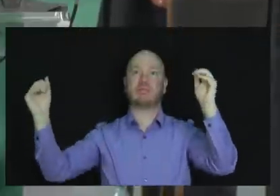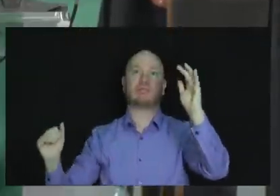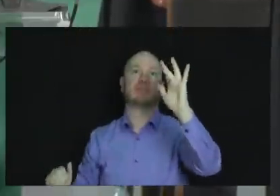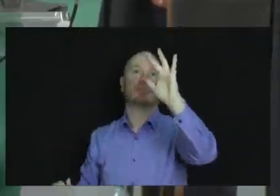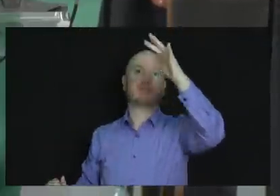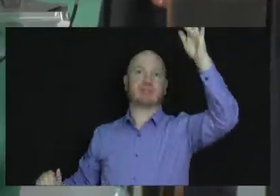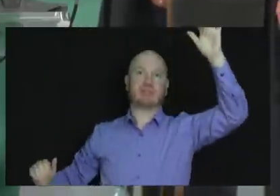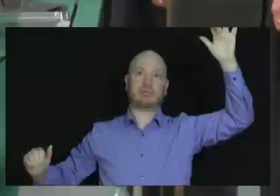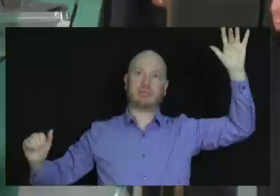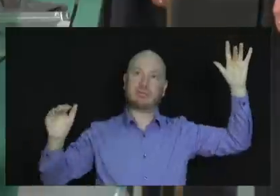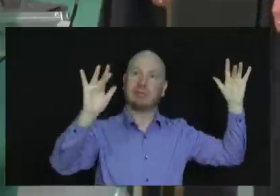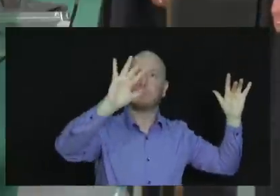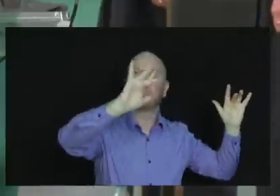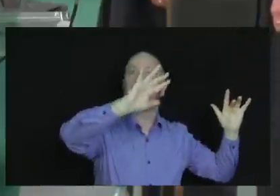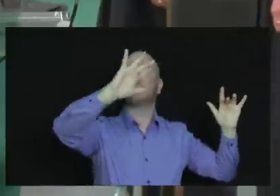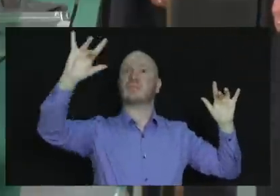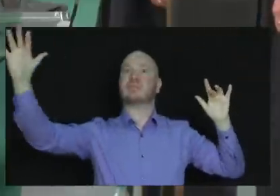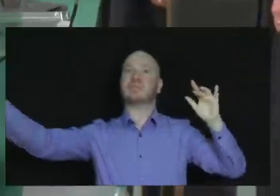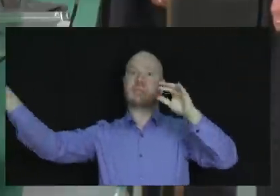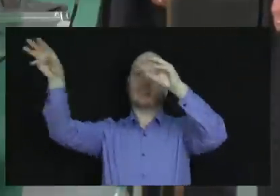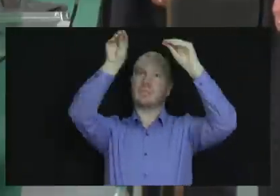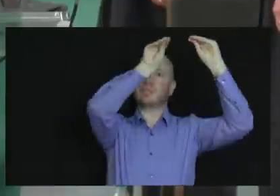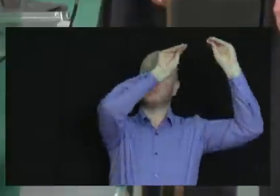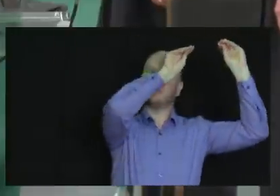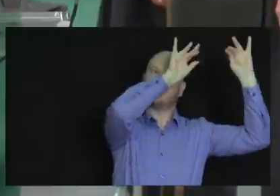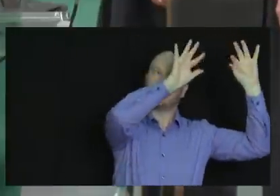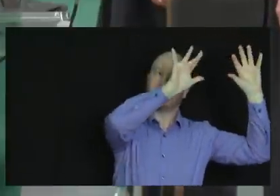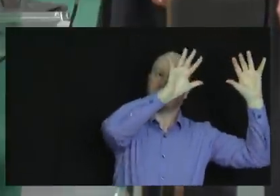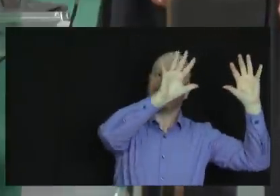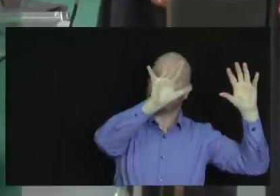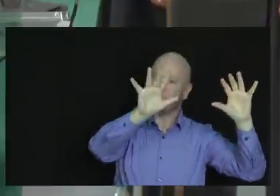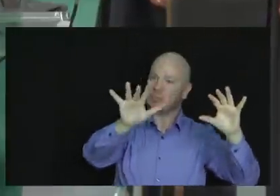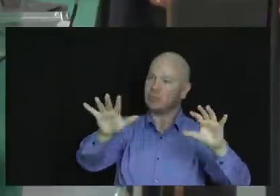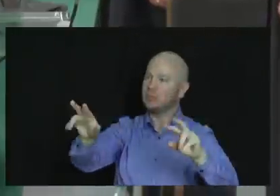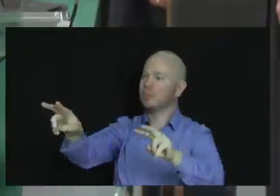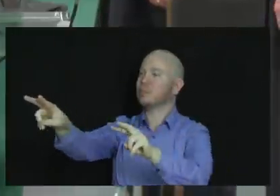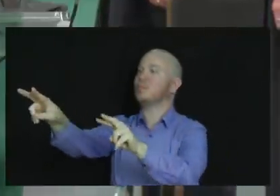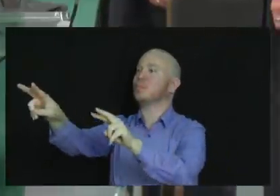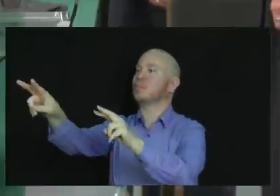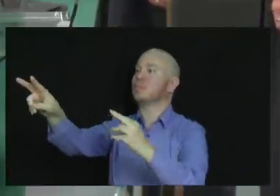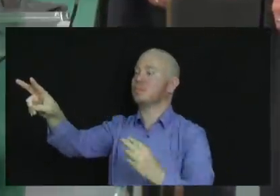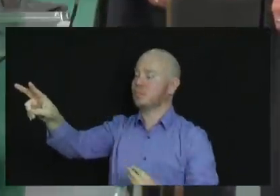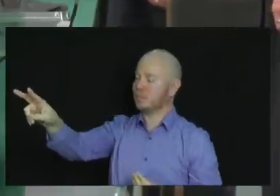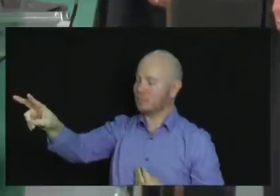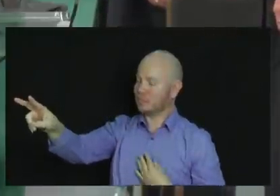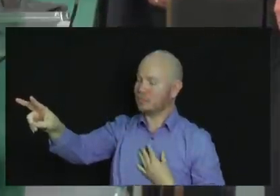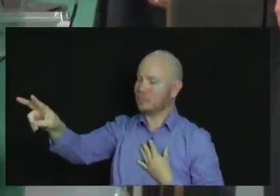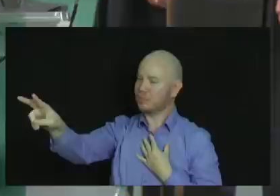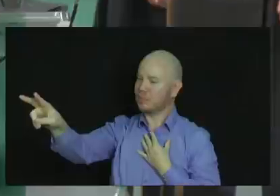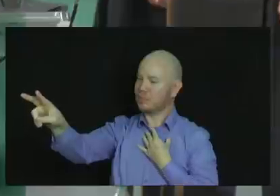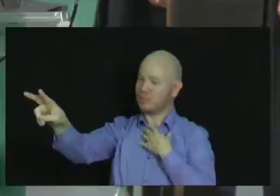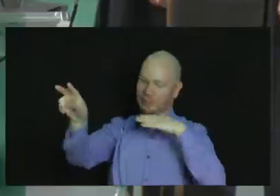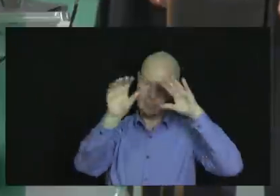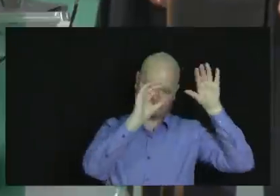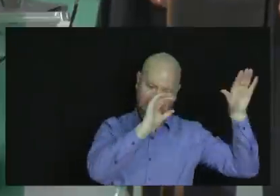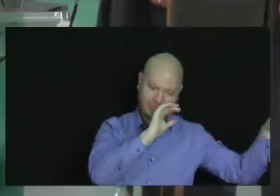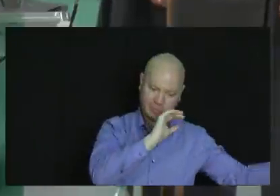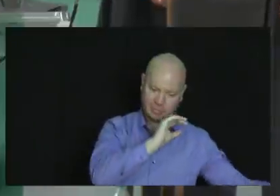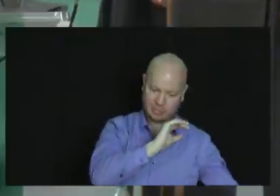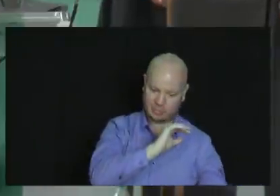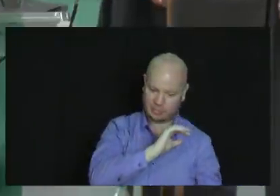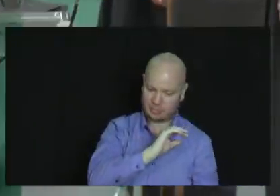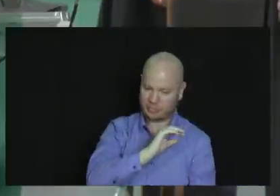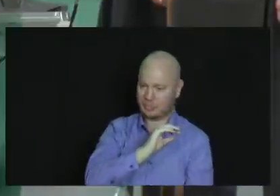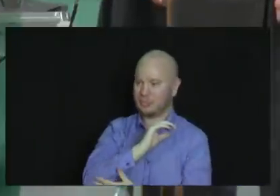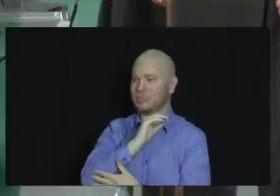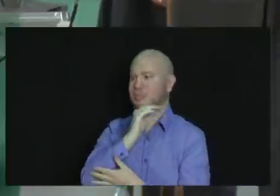the bombs bursting in air, gave proof through